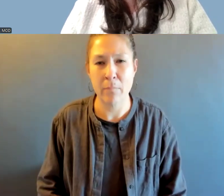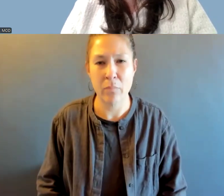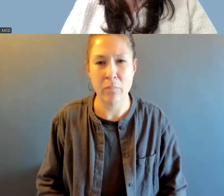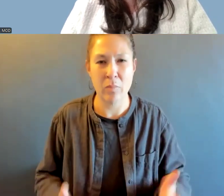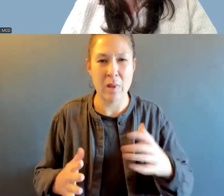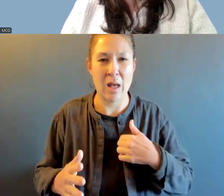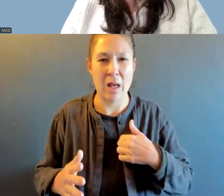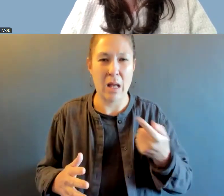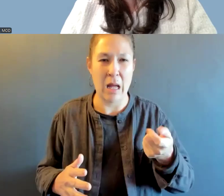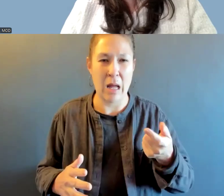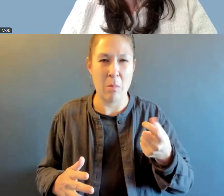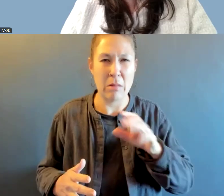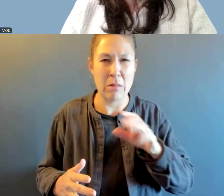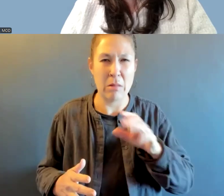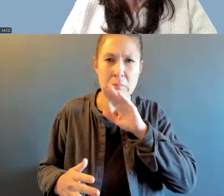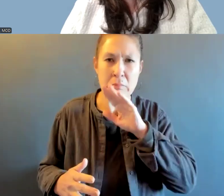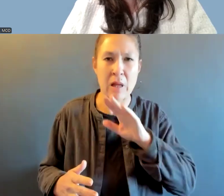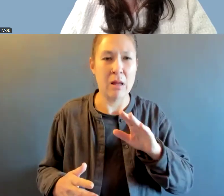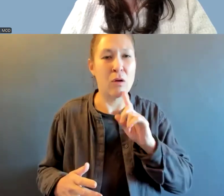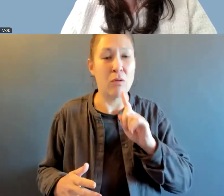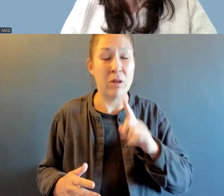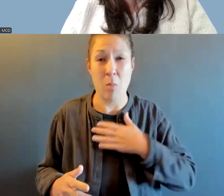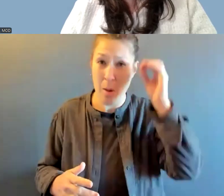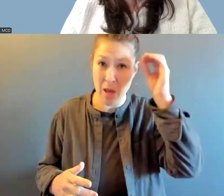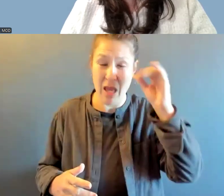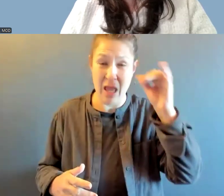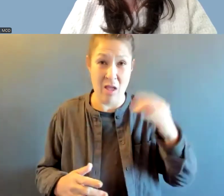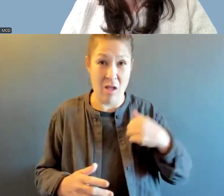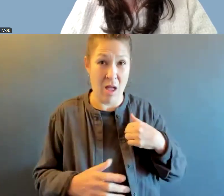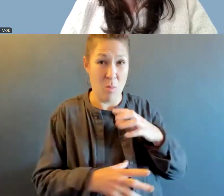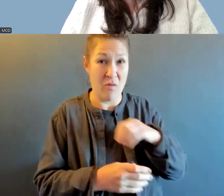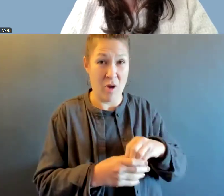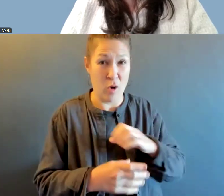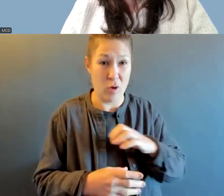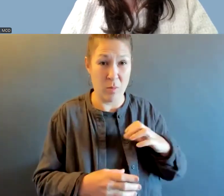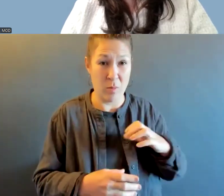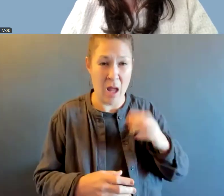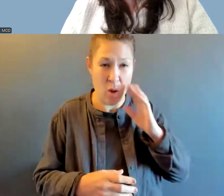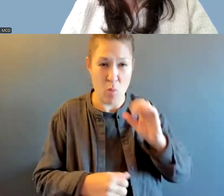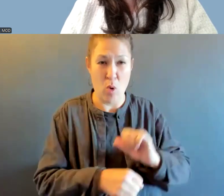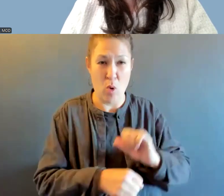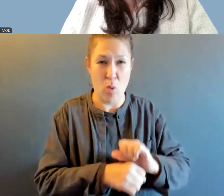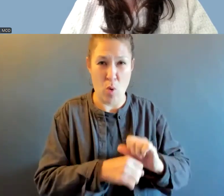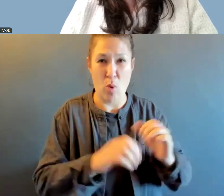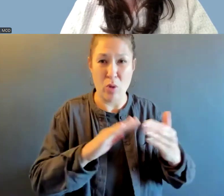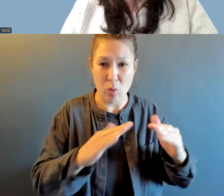of a botch because it's really my personal opinion where if I'm serving on a commission, I'm going to work proactively with the community,